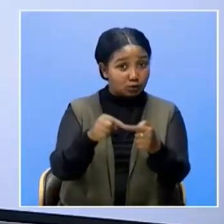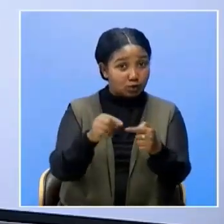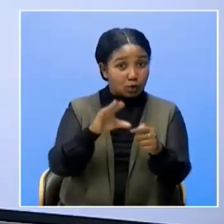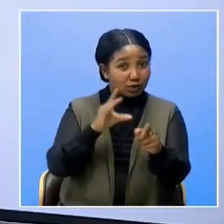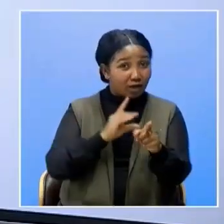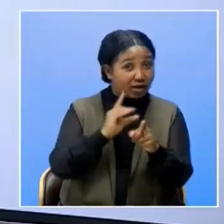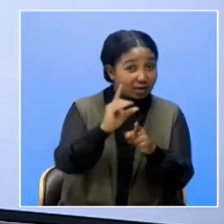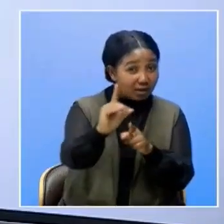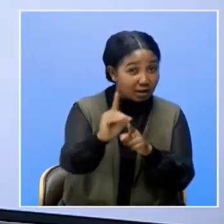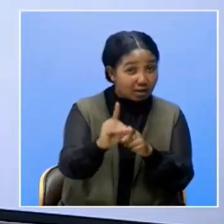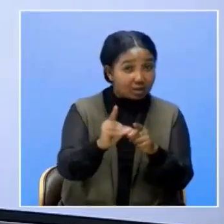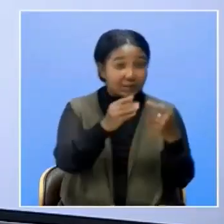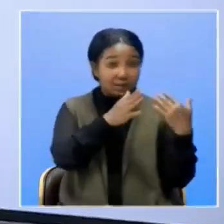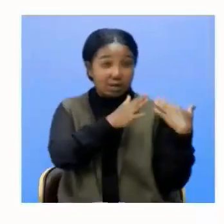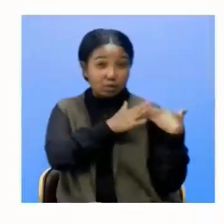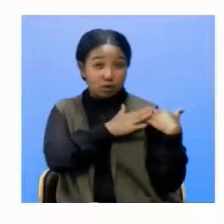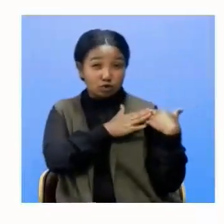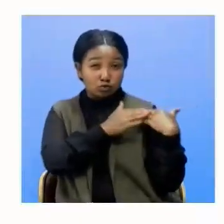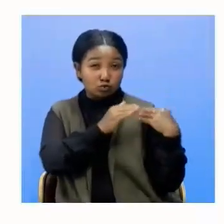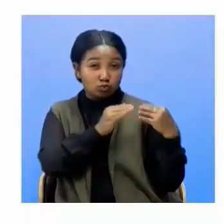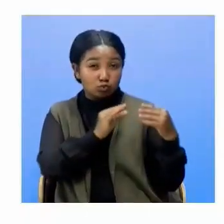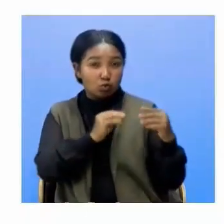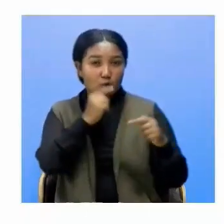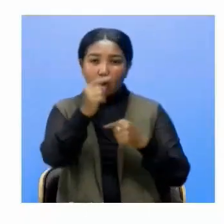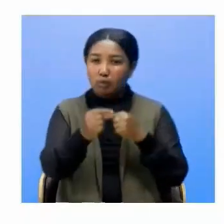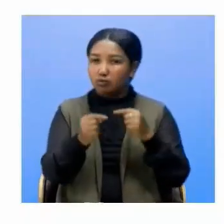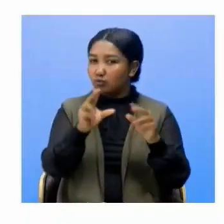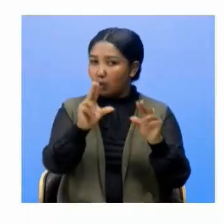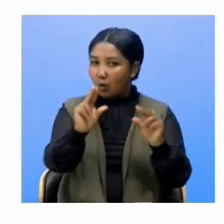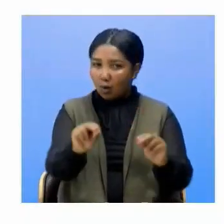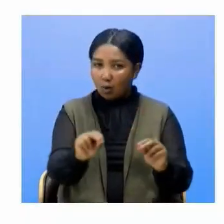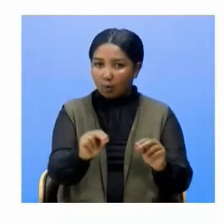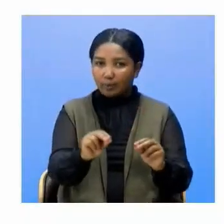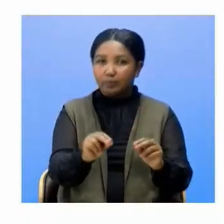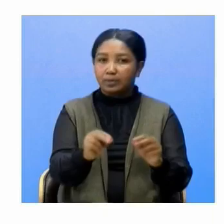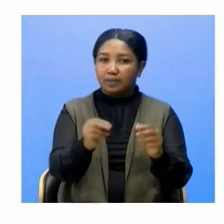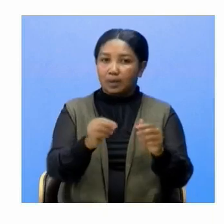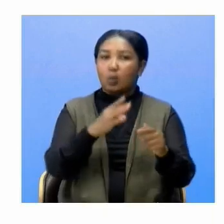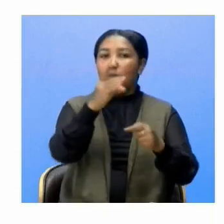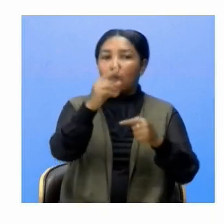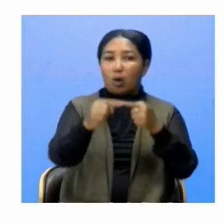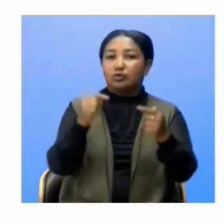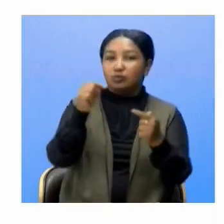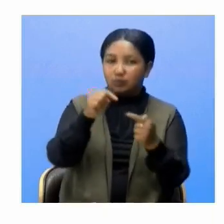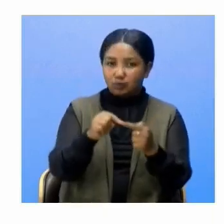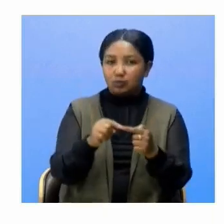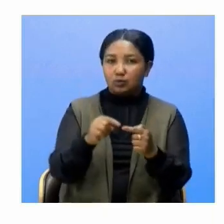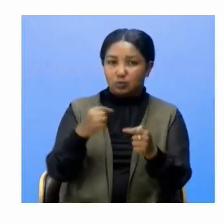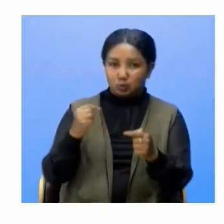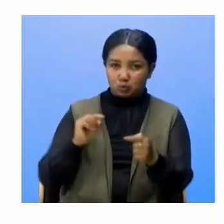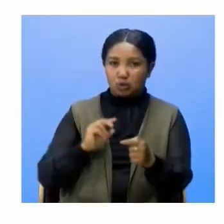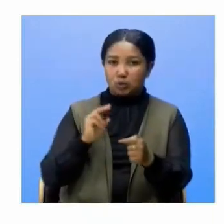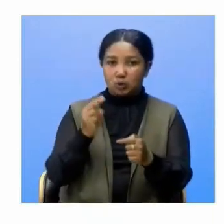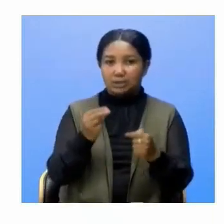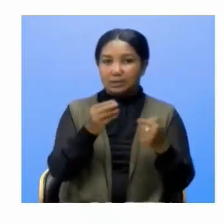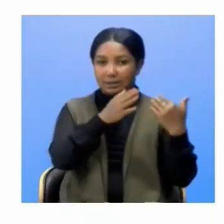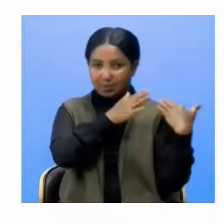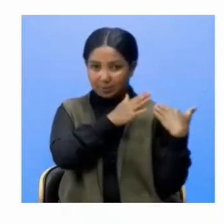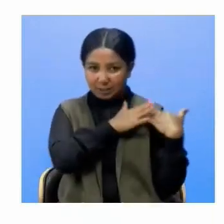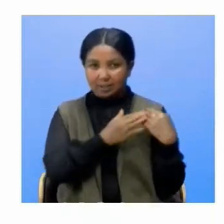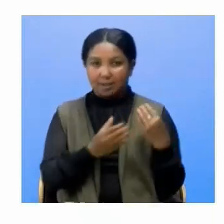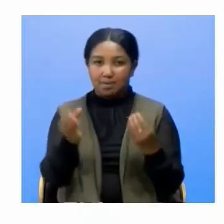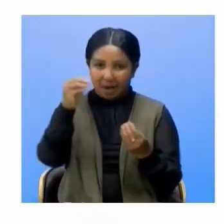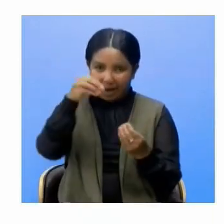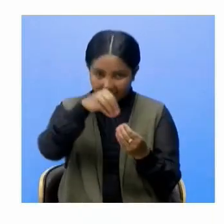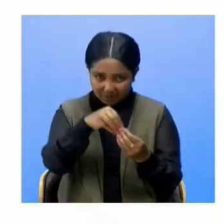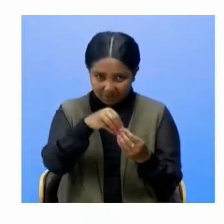directly from subject to going to. No. We use what? When we say going to, we use a subject plus